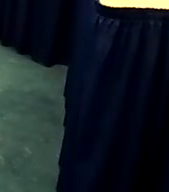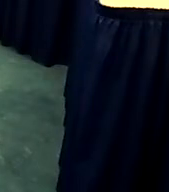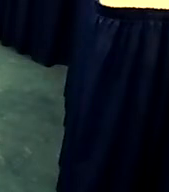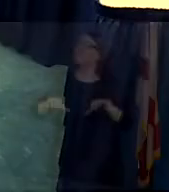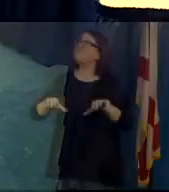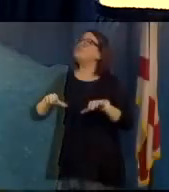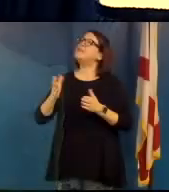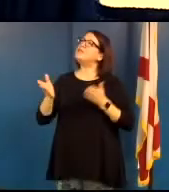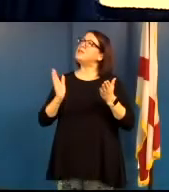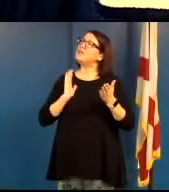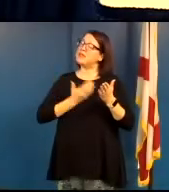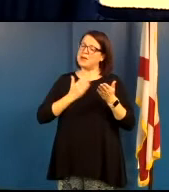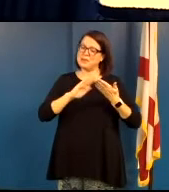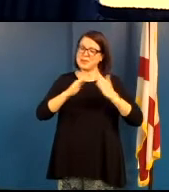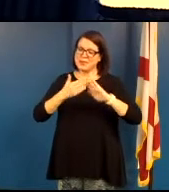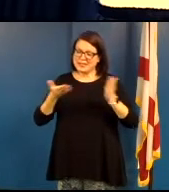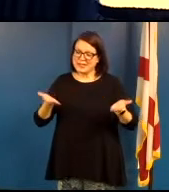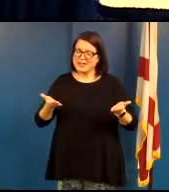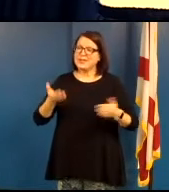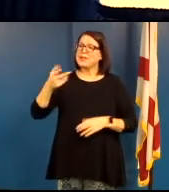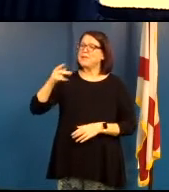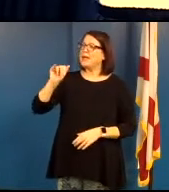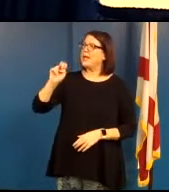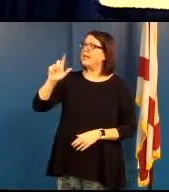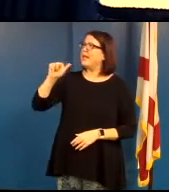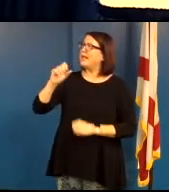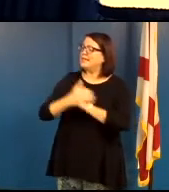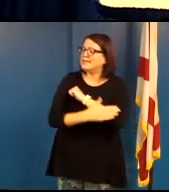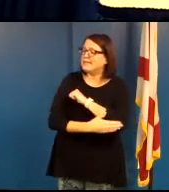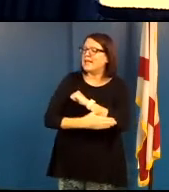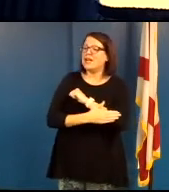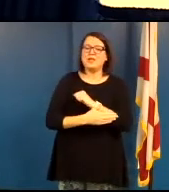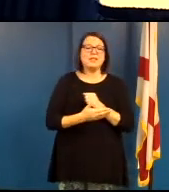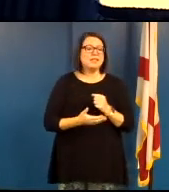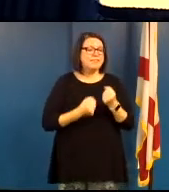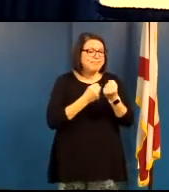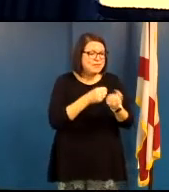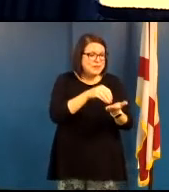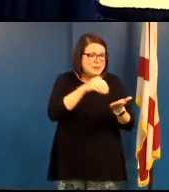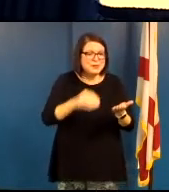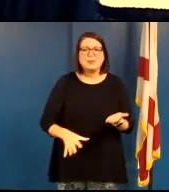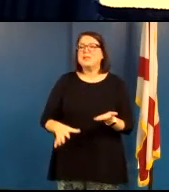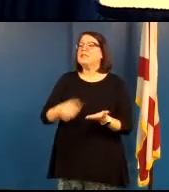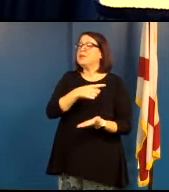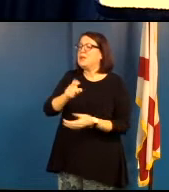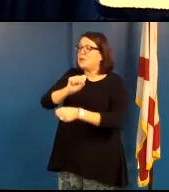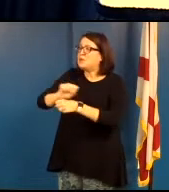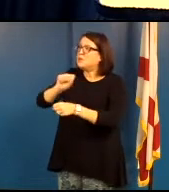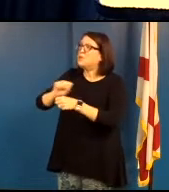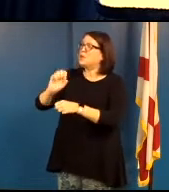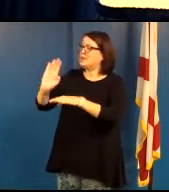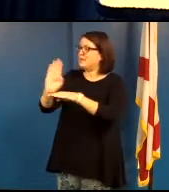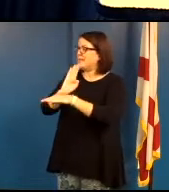community in Pinellas County, the students, the workforce, raising our individual community members up